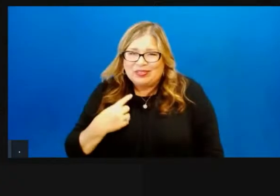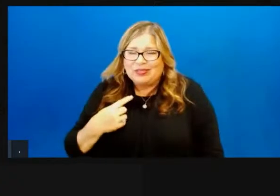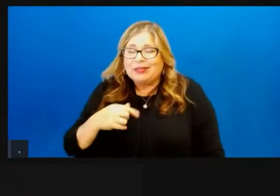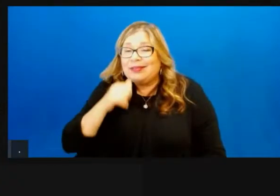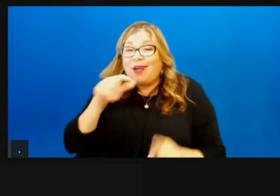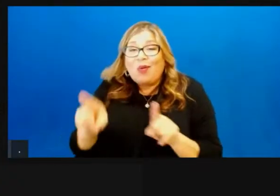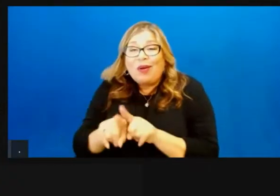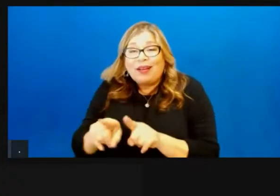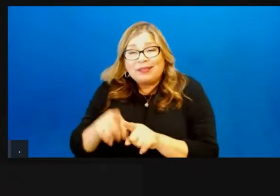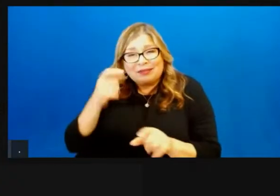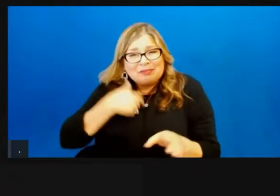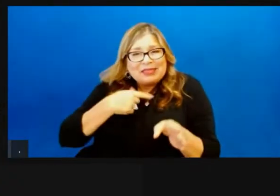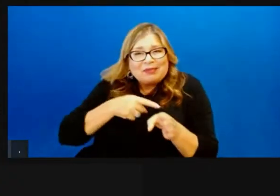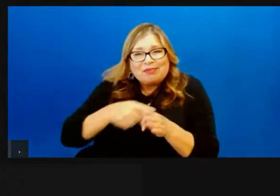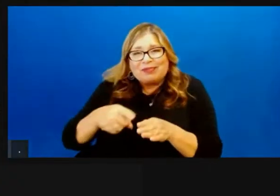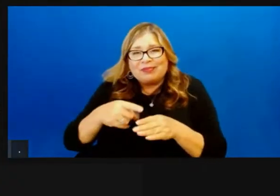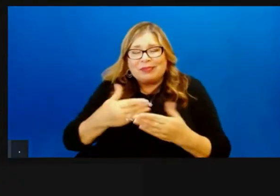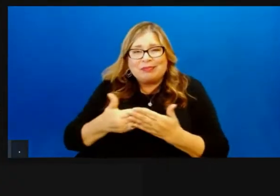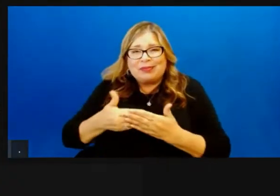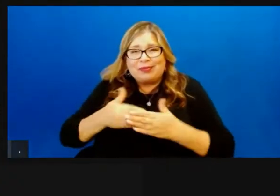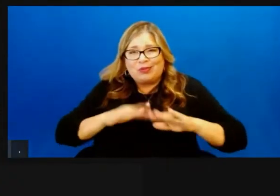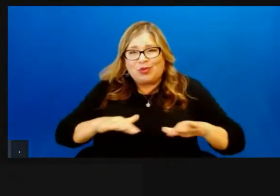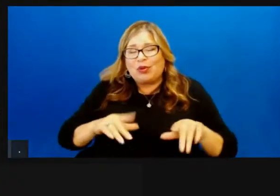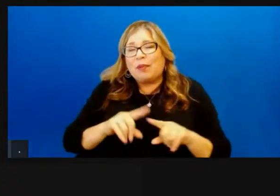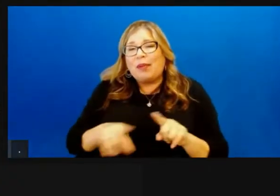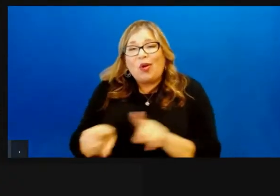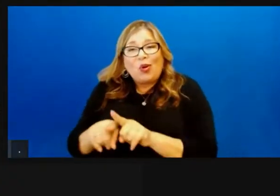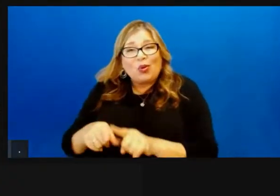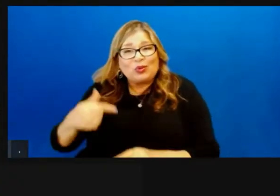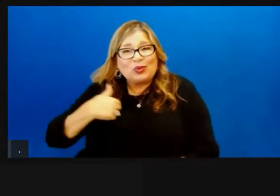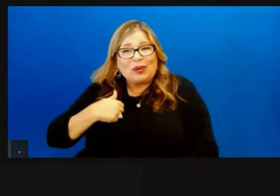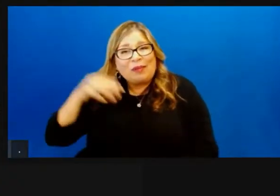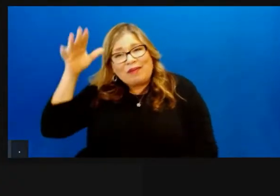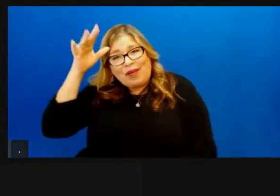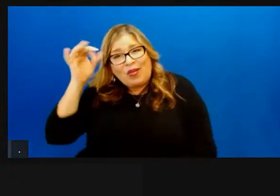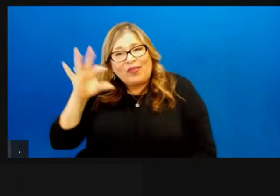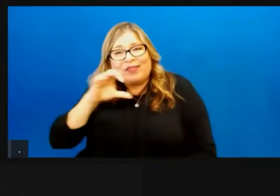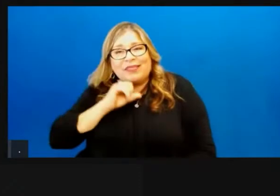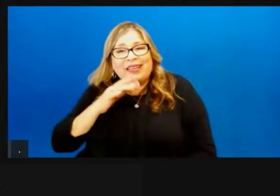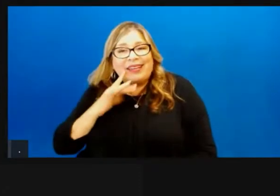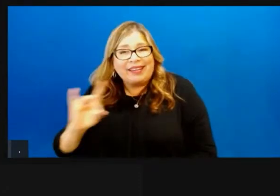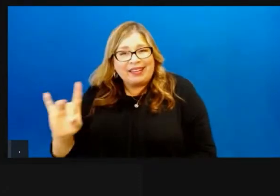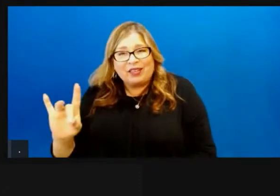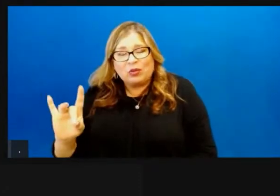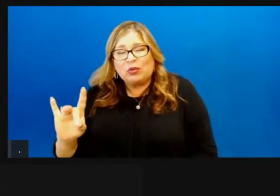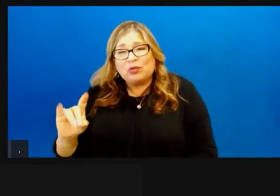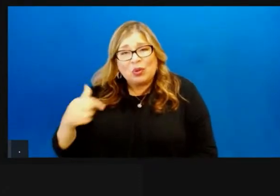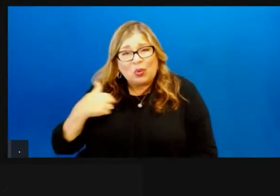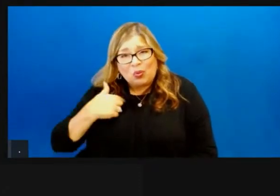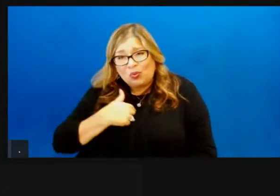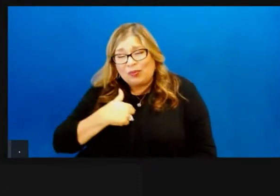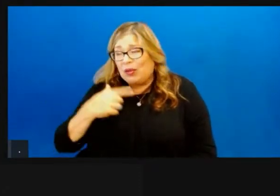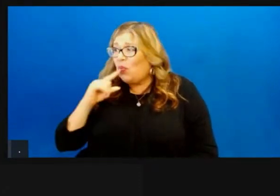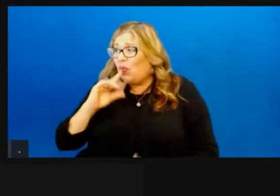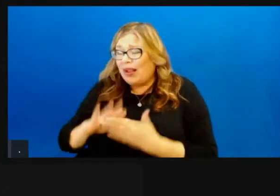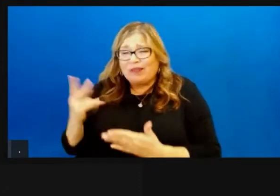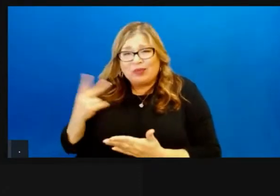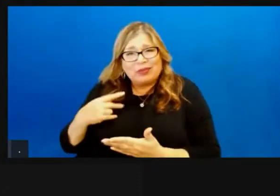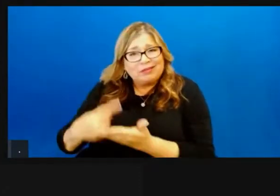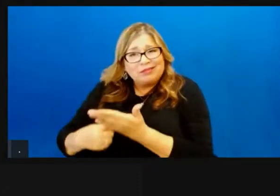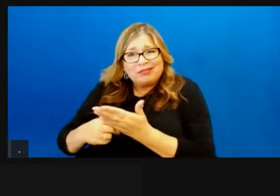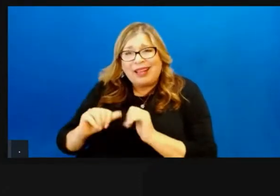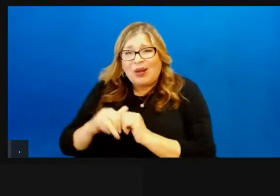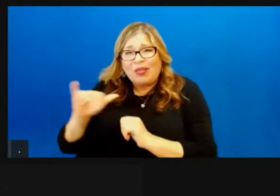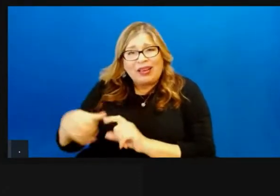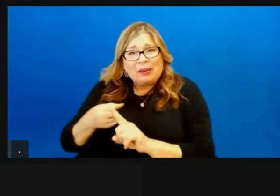know, my wife and I think about how this impacts our own kids. And I think the situation you're